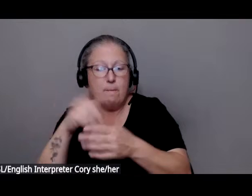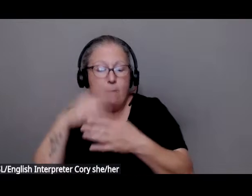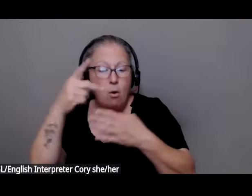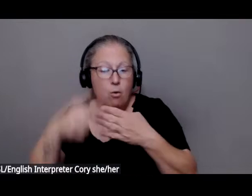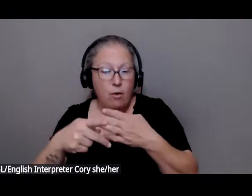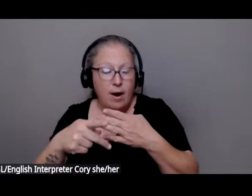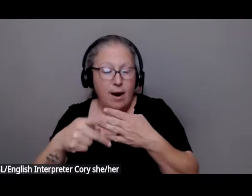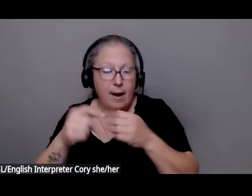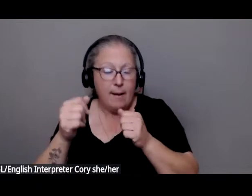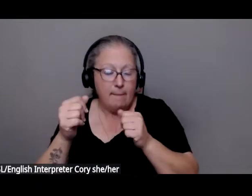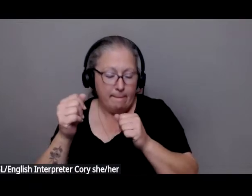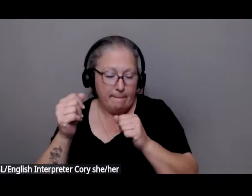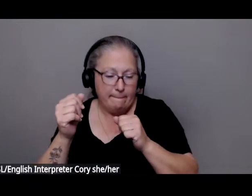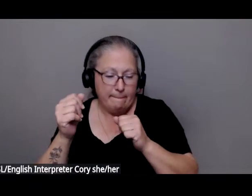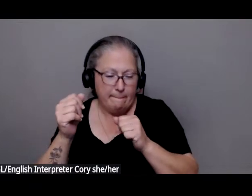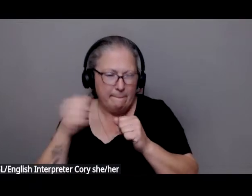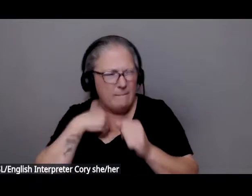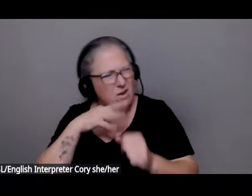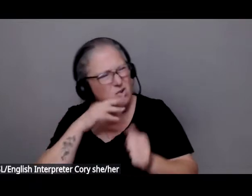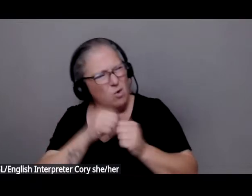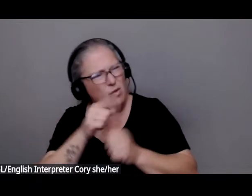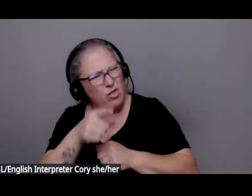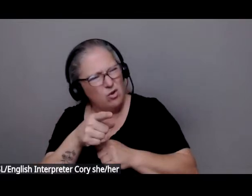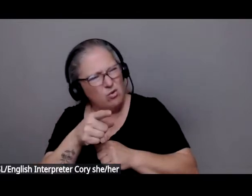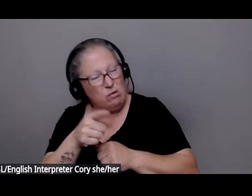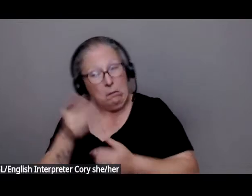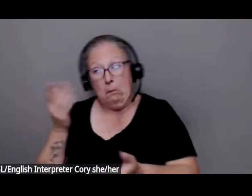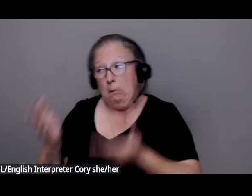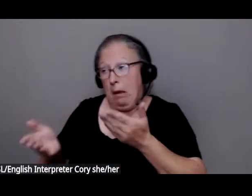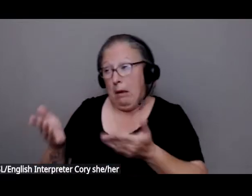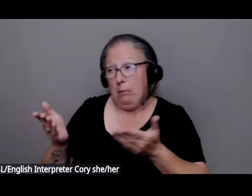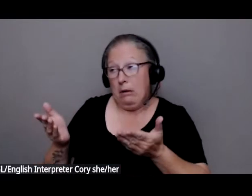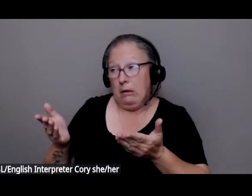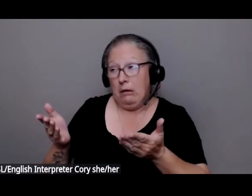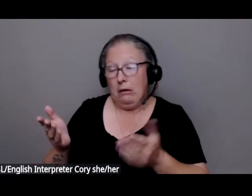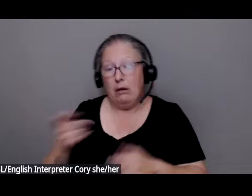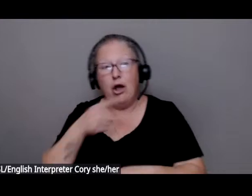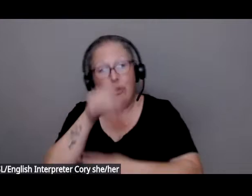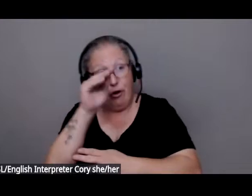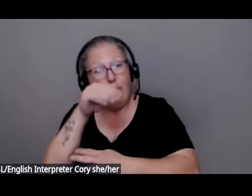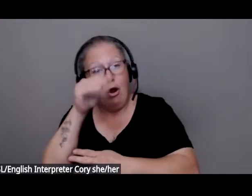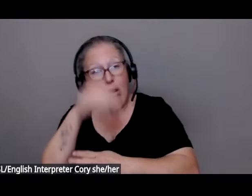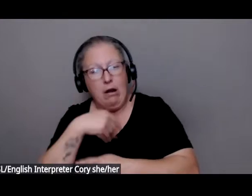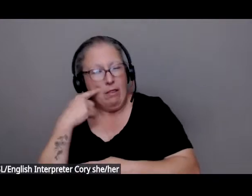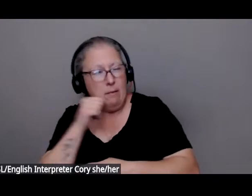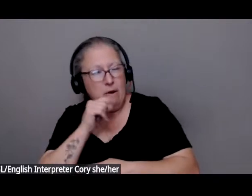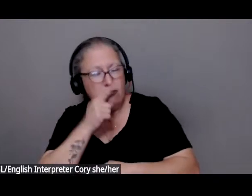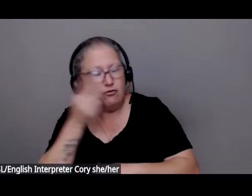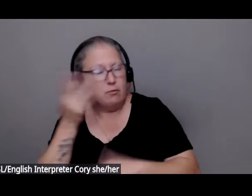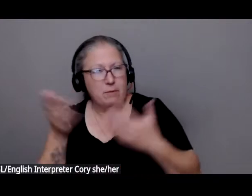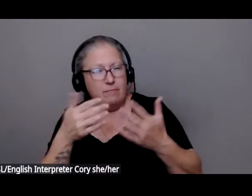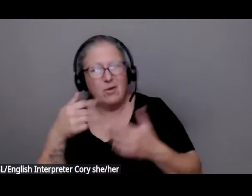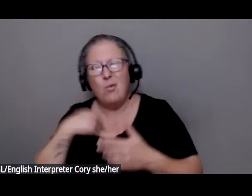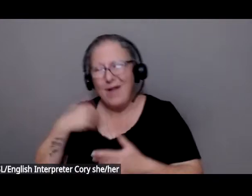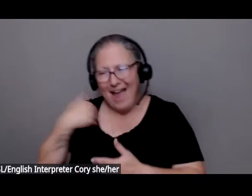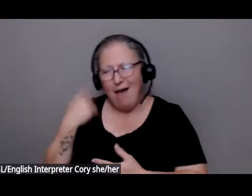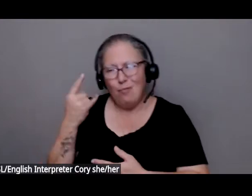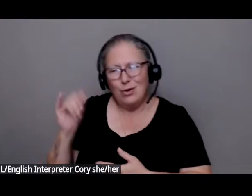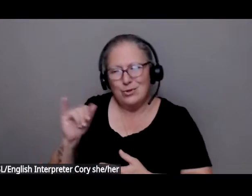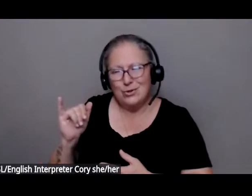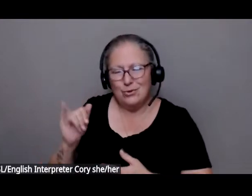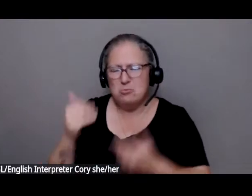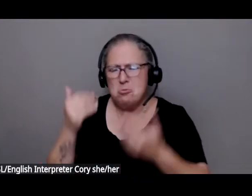got, did I talk to you about this? You might have. Okay. You were nodding. I wasn't sure. Anyway, it was, Because we have one of these too, but go